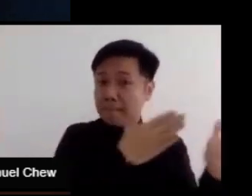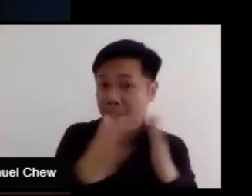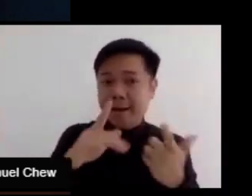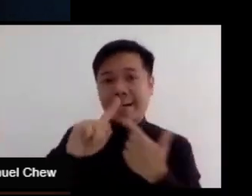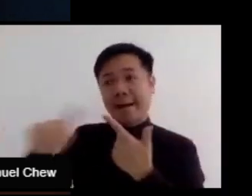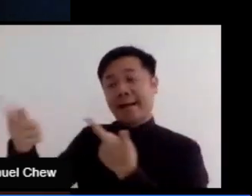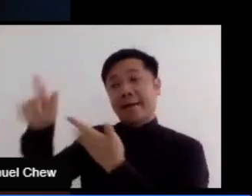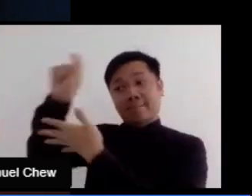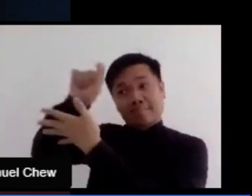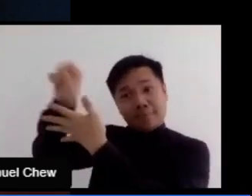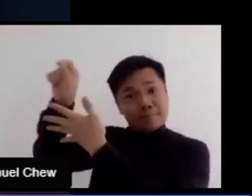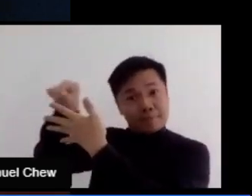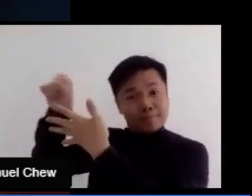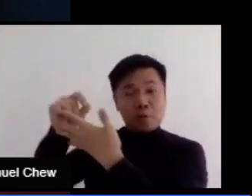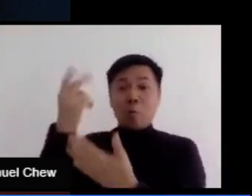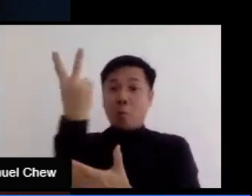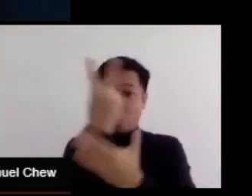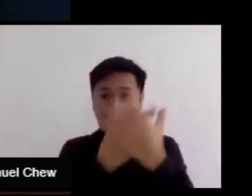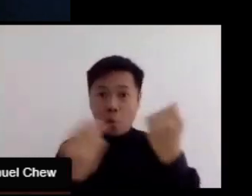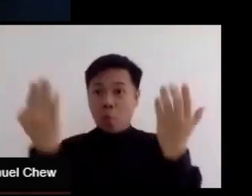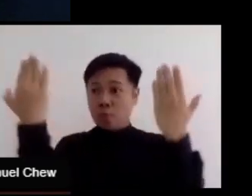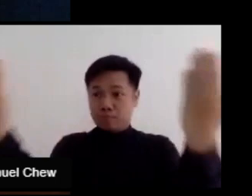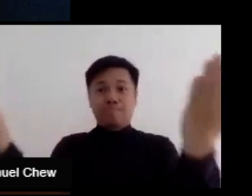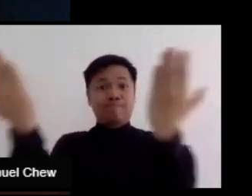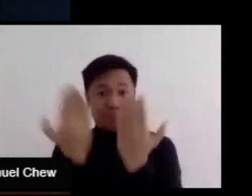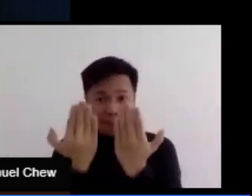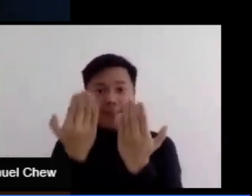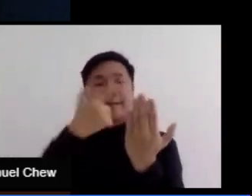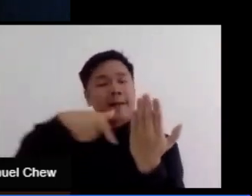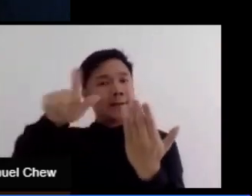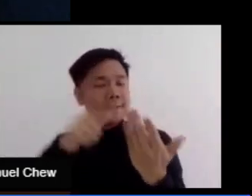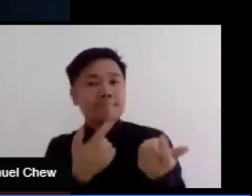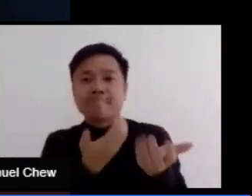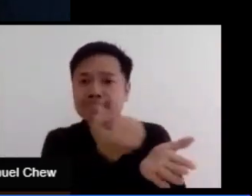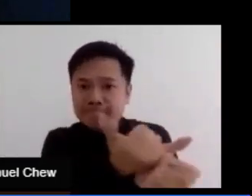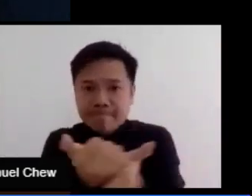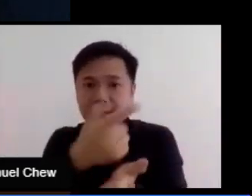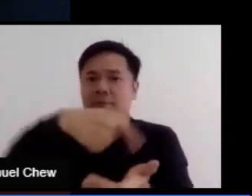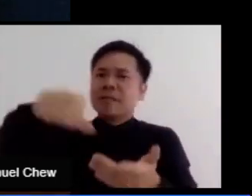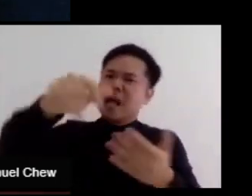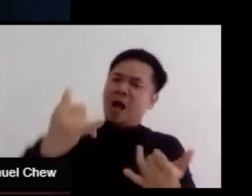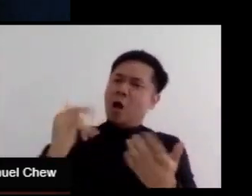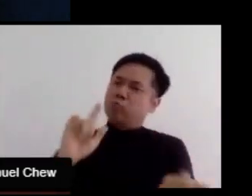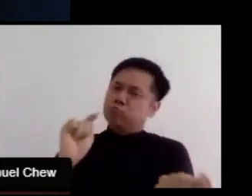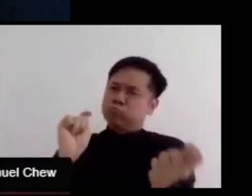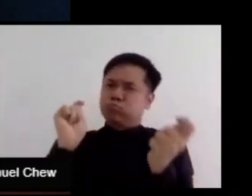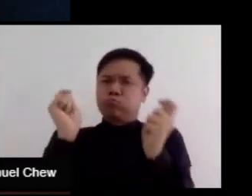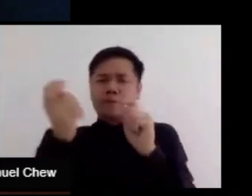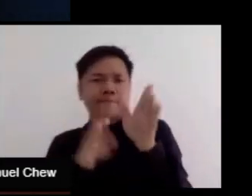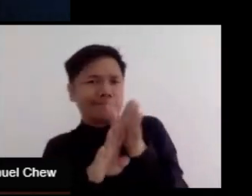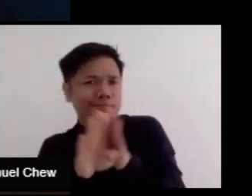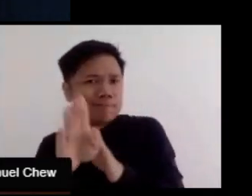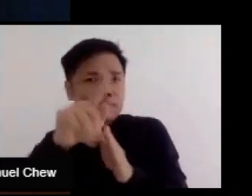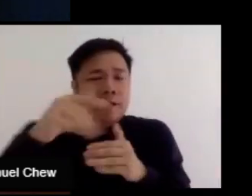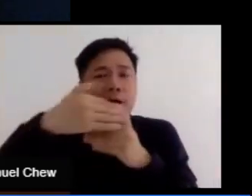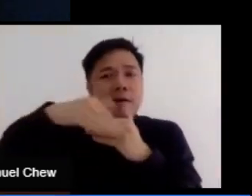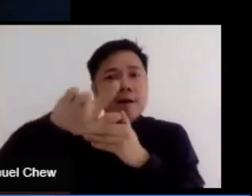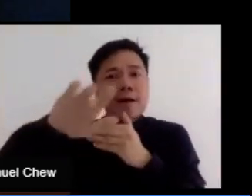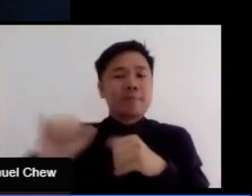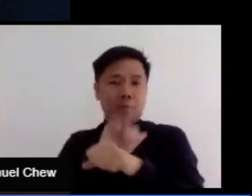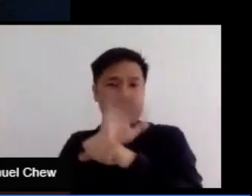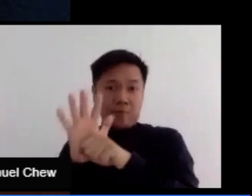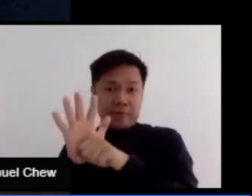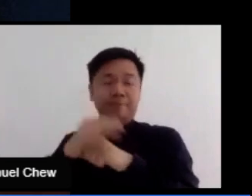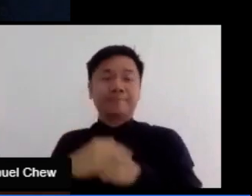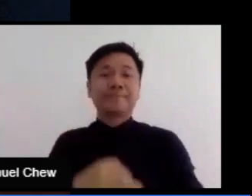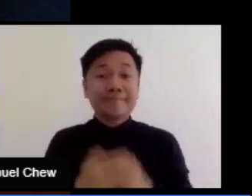regional tools to support you in building back better in the aftermath of the COVID-19 pandemic. We also deeply appreciate the